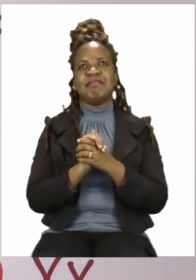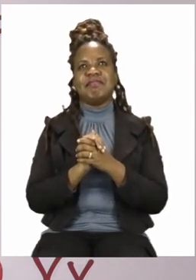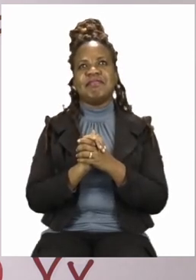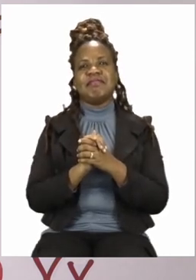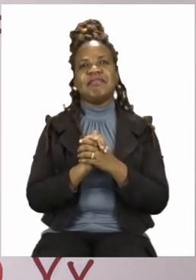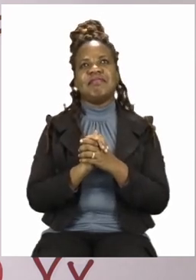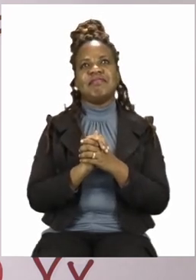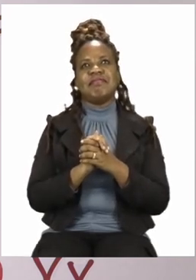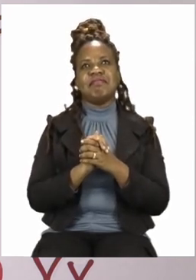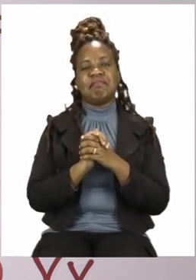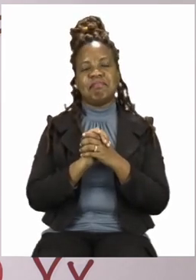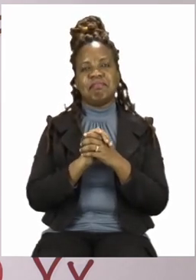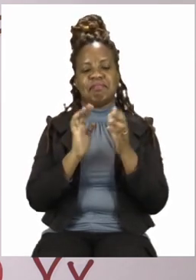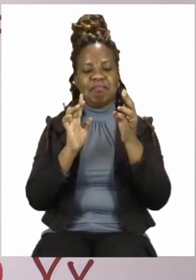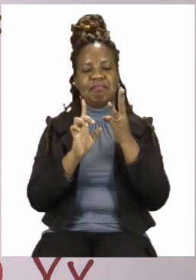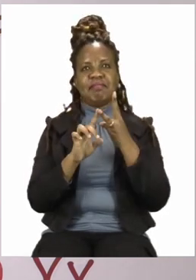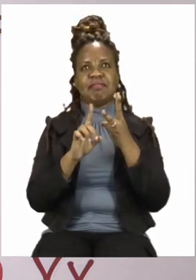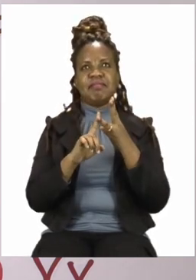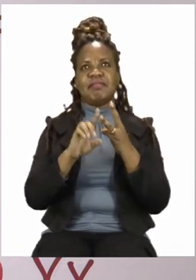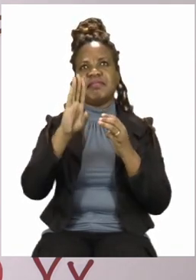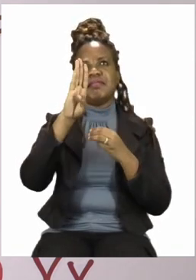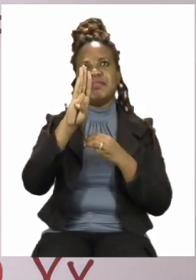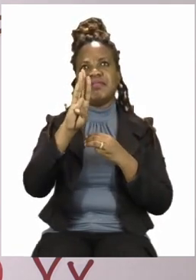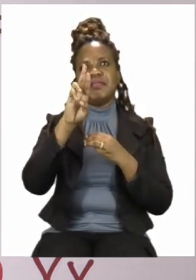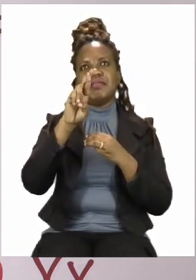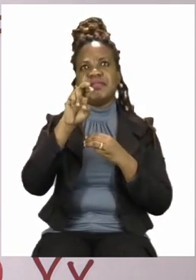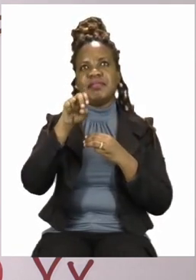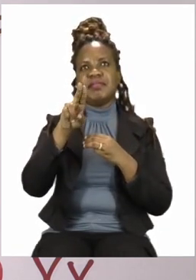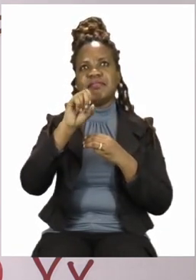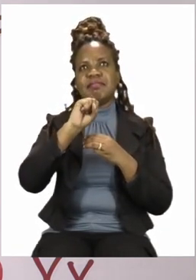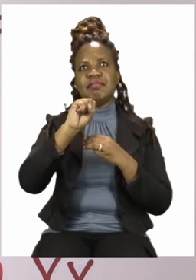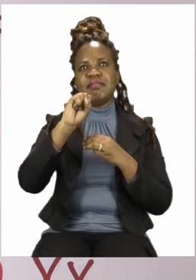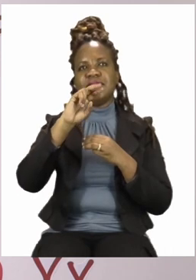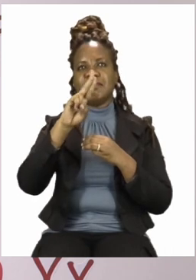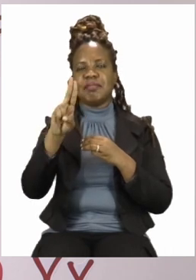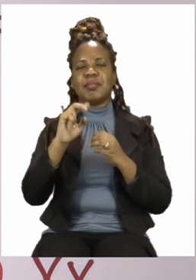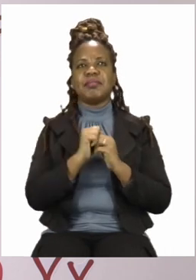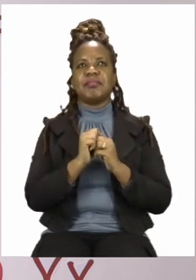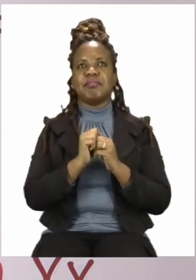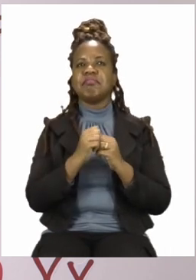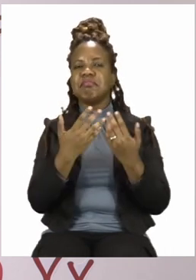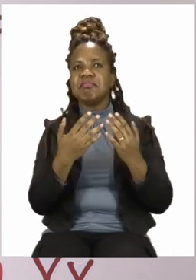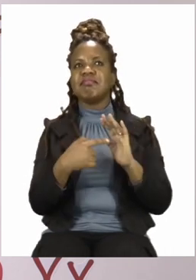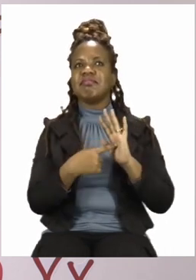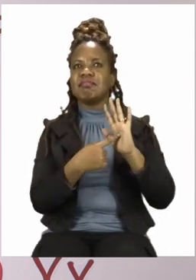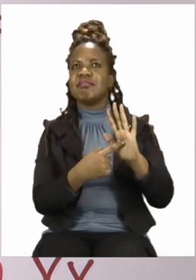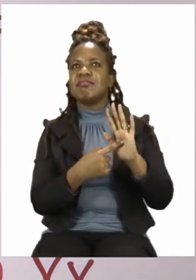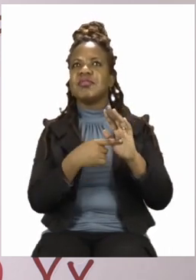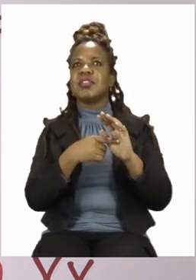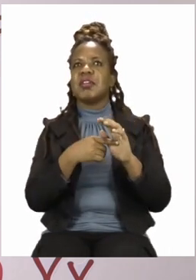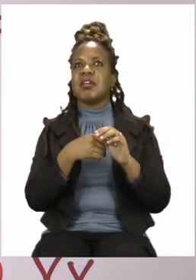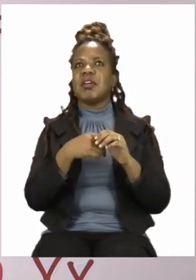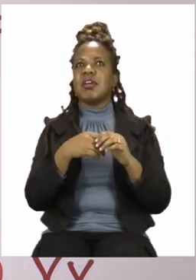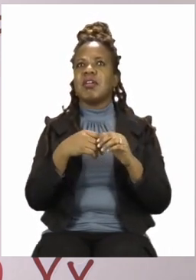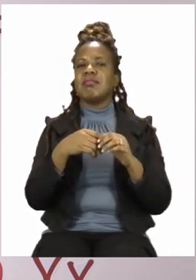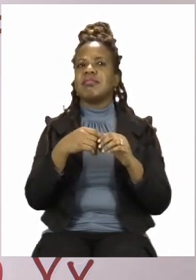we have the next one, which is brush. Everyone, I'd like you to please, because this is